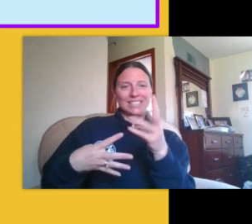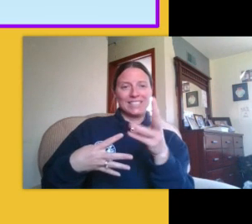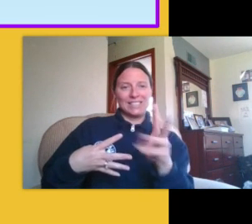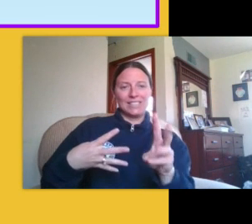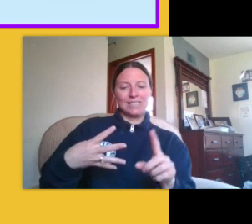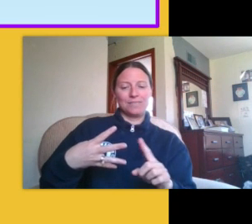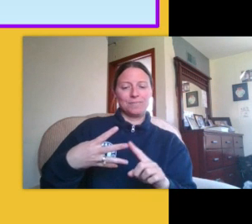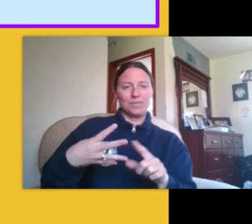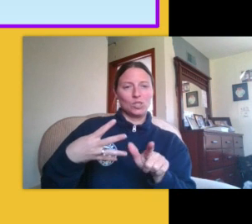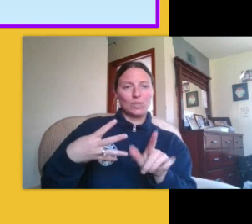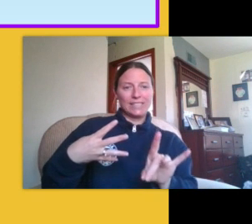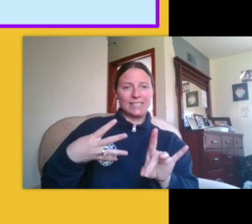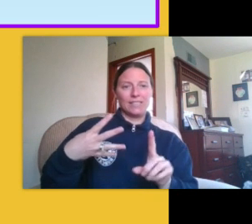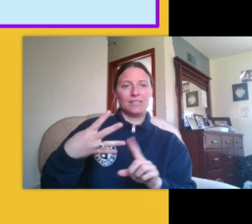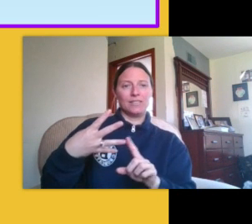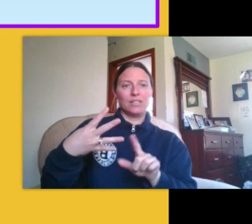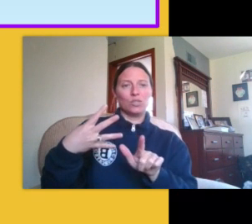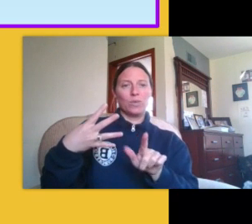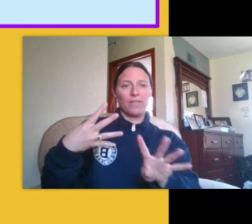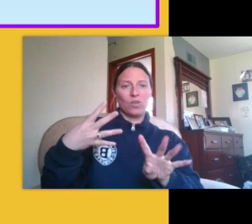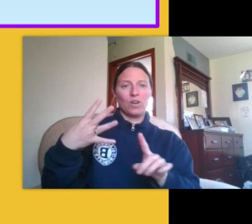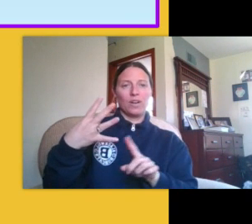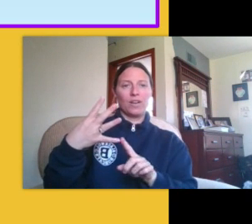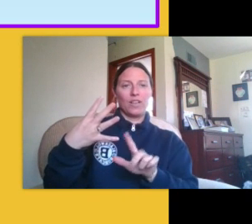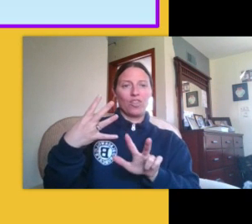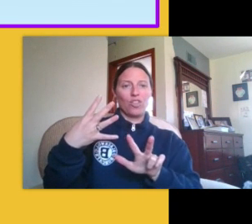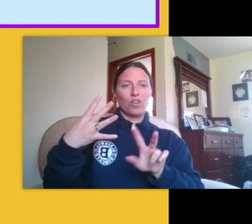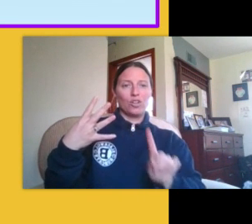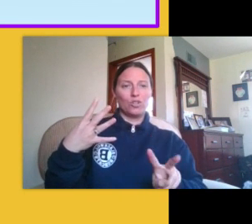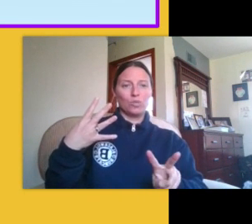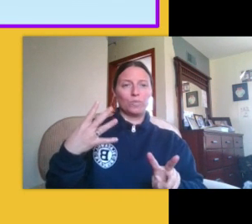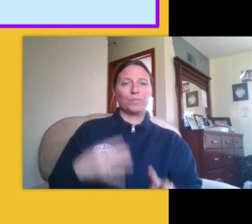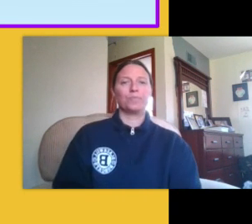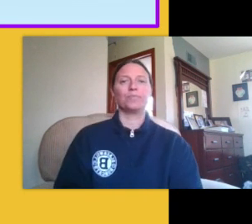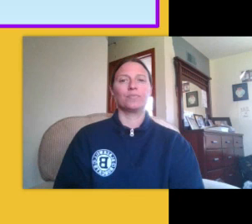16, 28, 24, and 32.